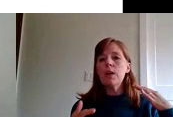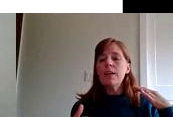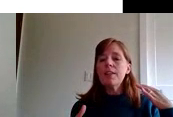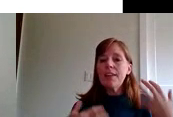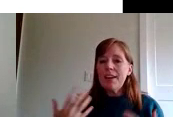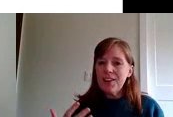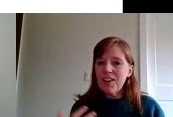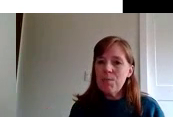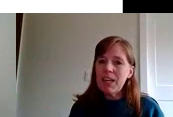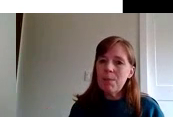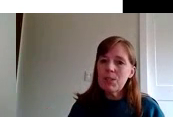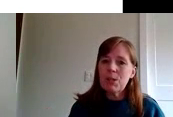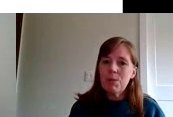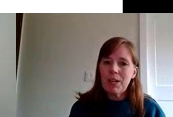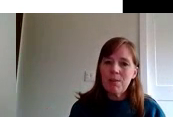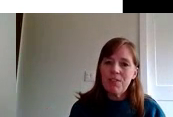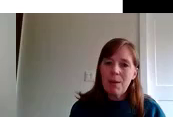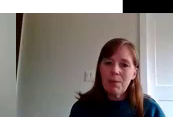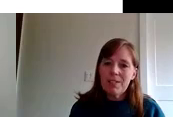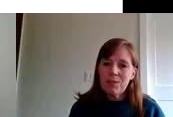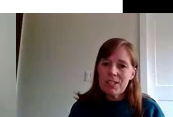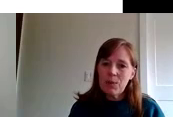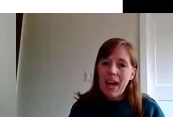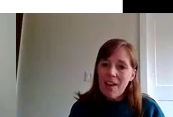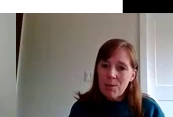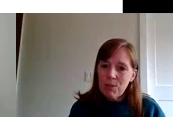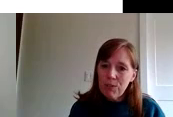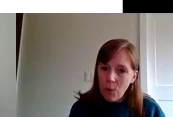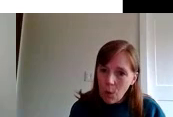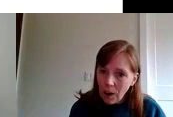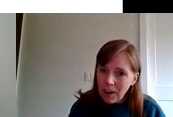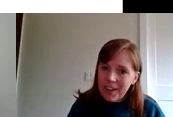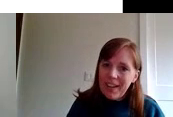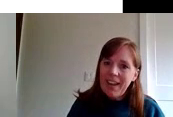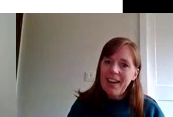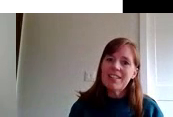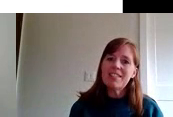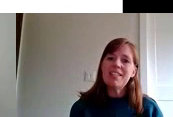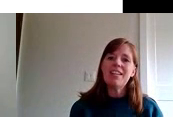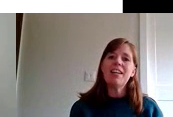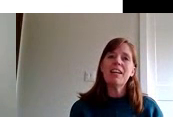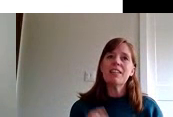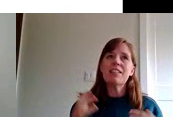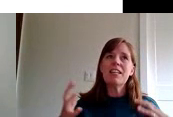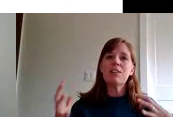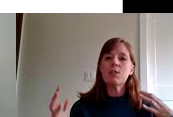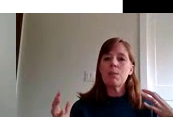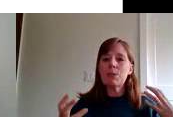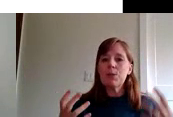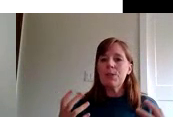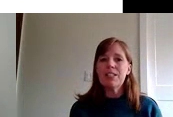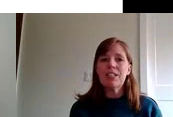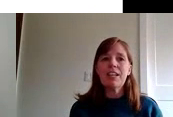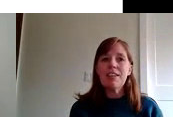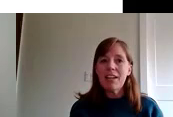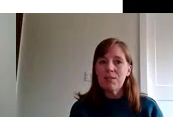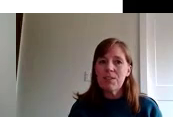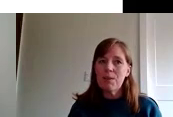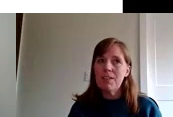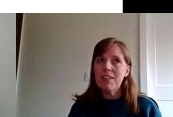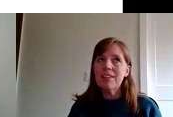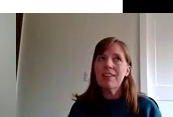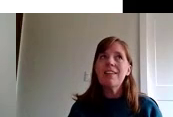whole new layer of being able to communicate with families in ways that we haven't before, and seeing